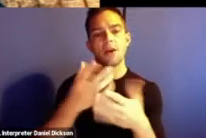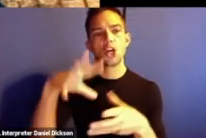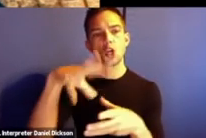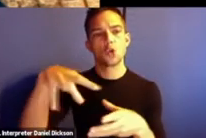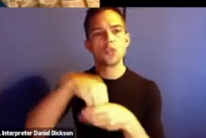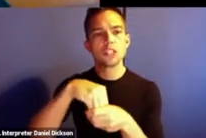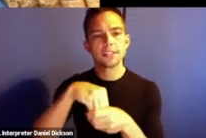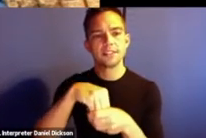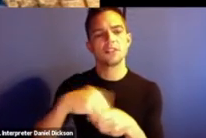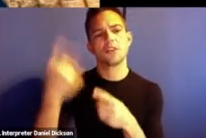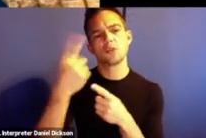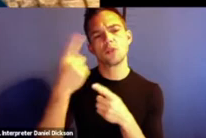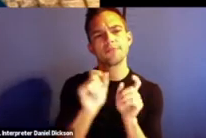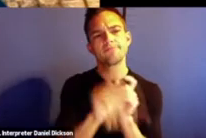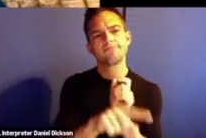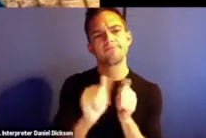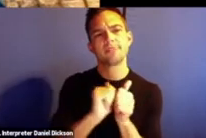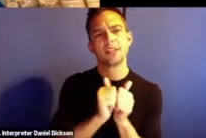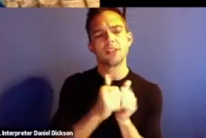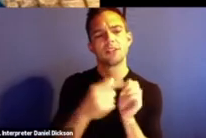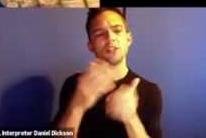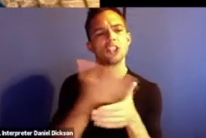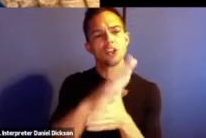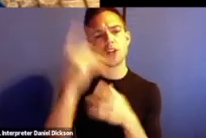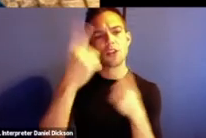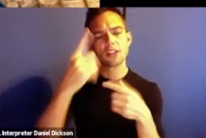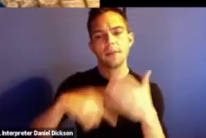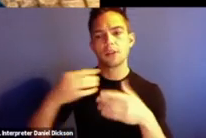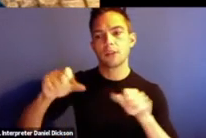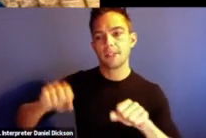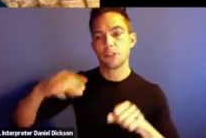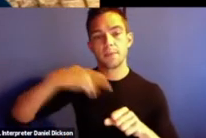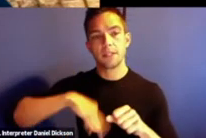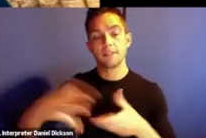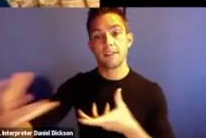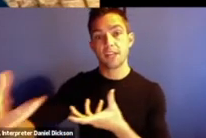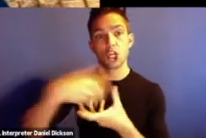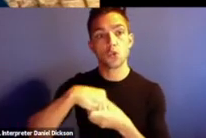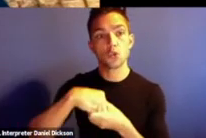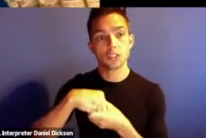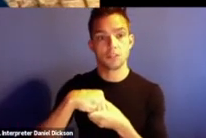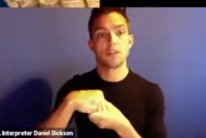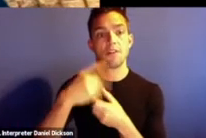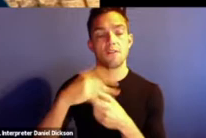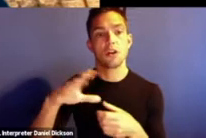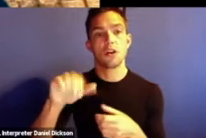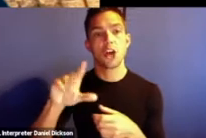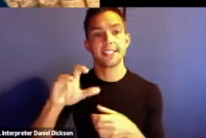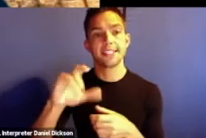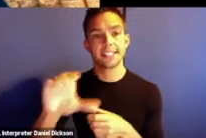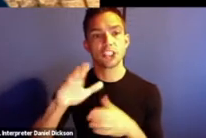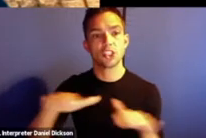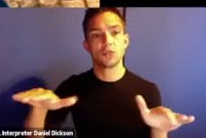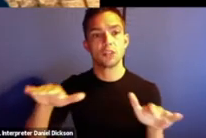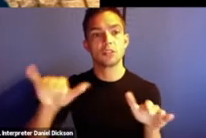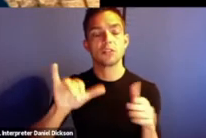wondering if you could share your thoughts about the potential benefits of inclusion, both for autistic children, but also for kids who